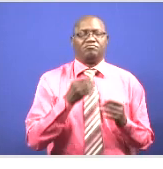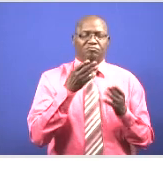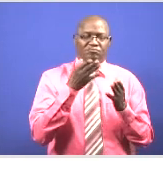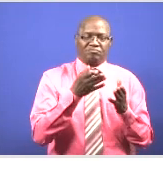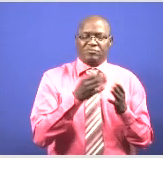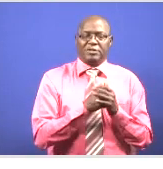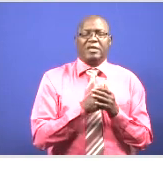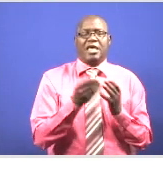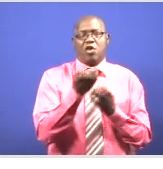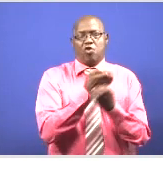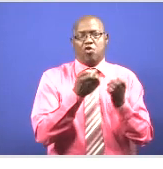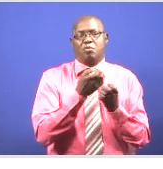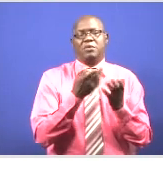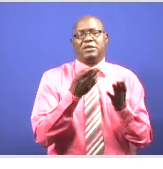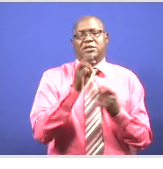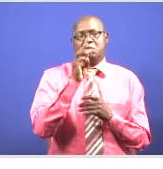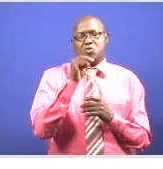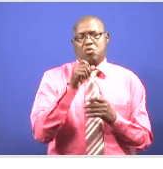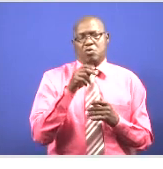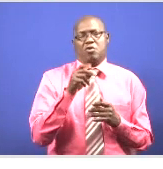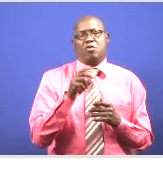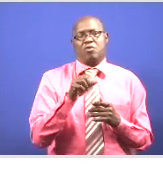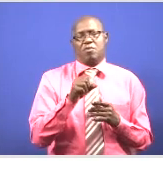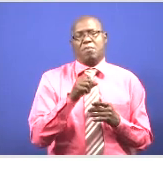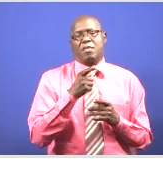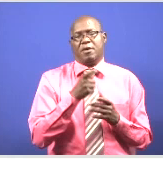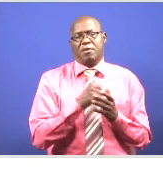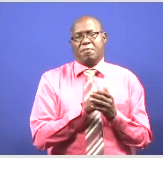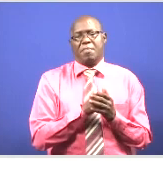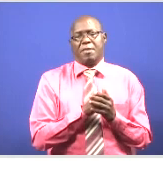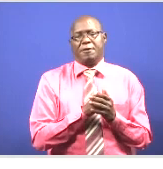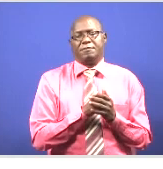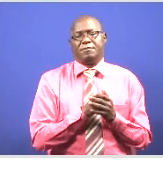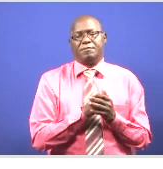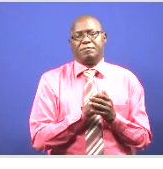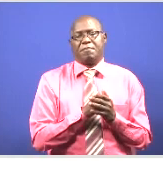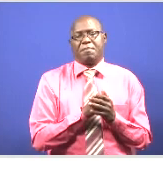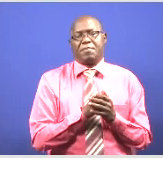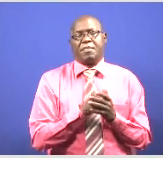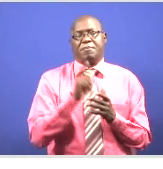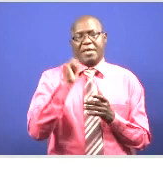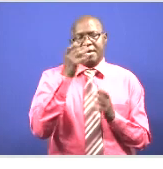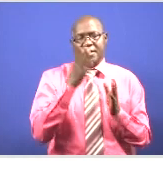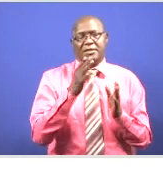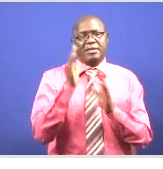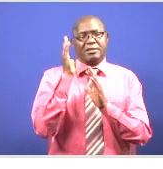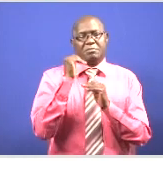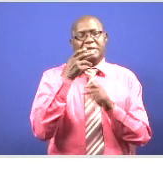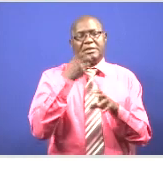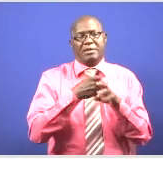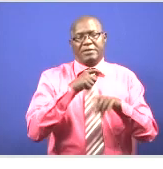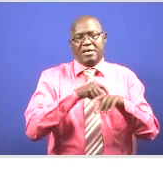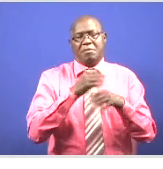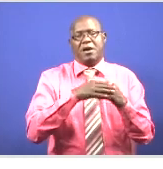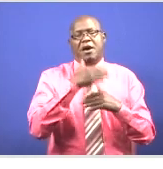an economist and a functional consultant at Great Tricks Africa. Kenyans expect tougher times ahead. Well,